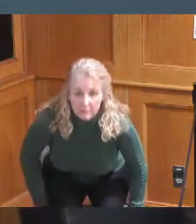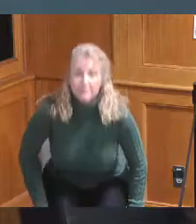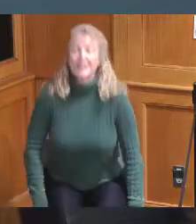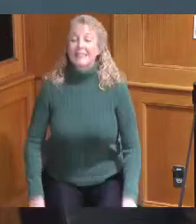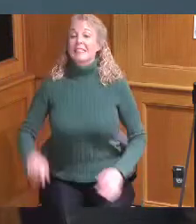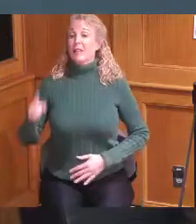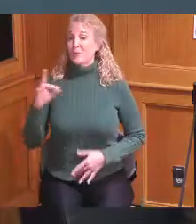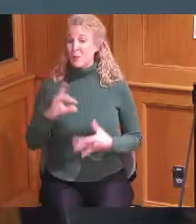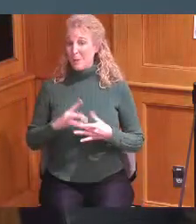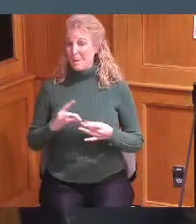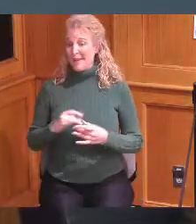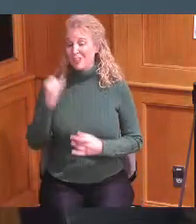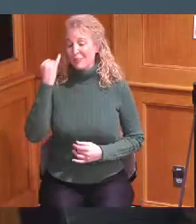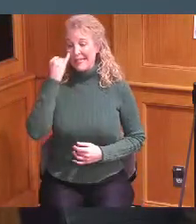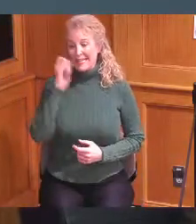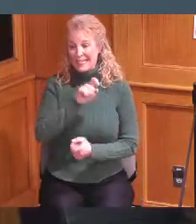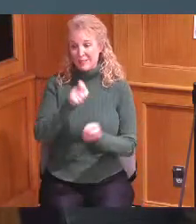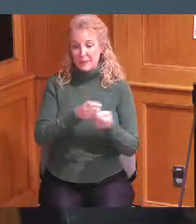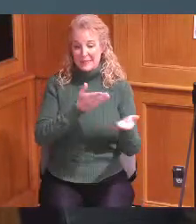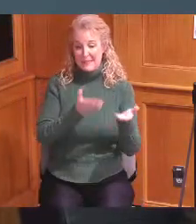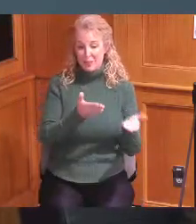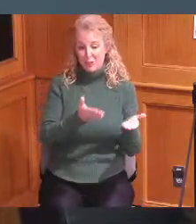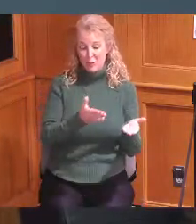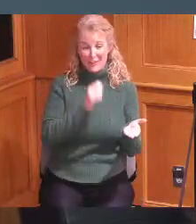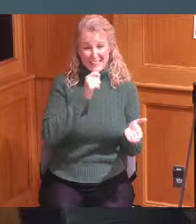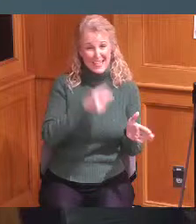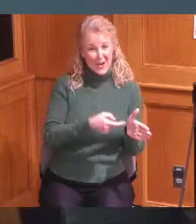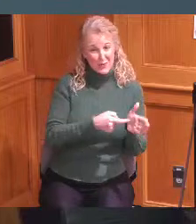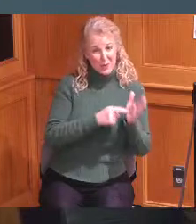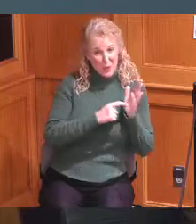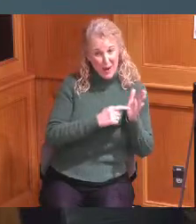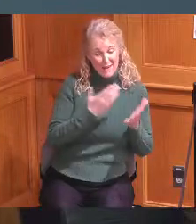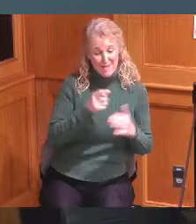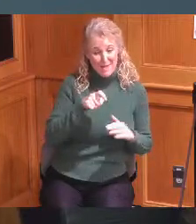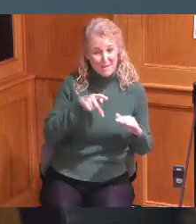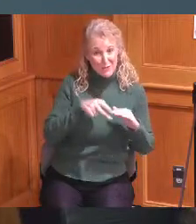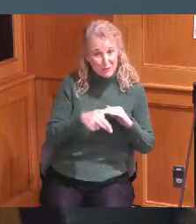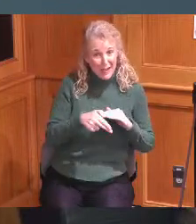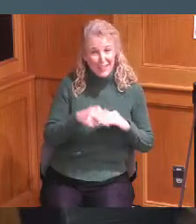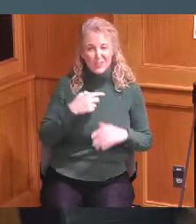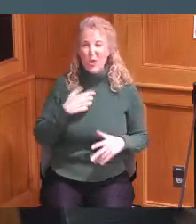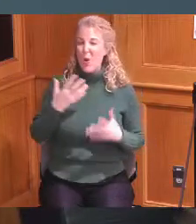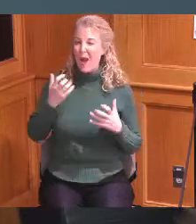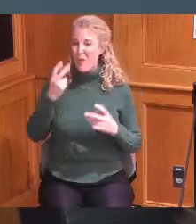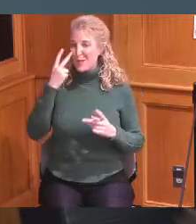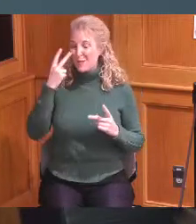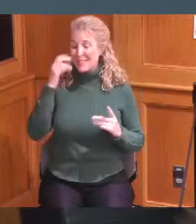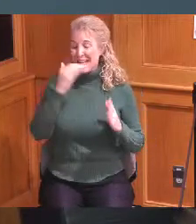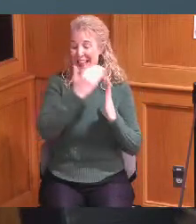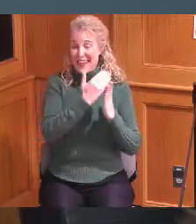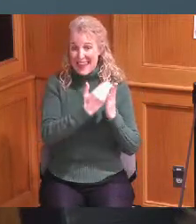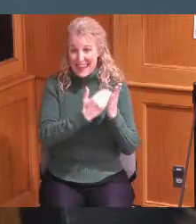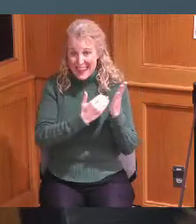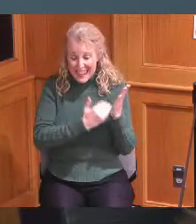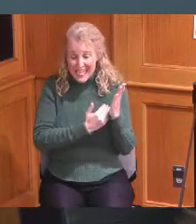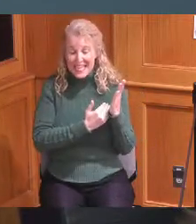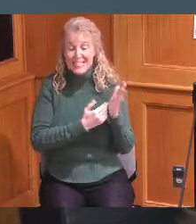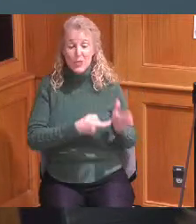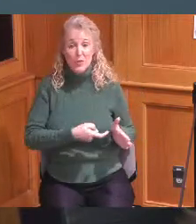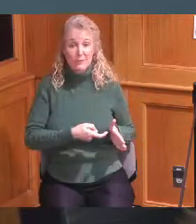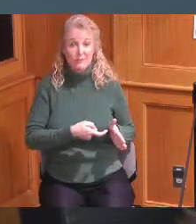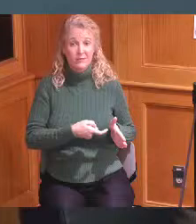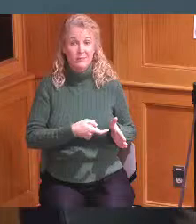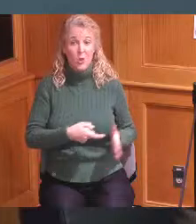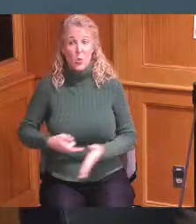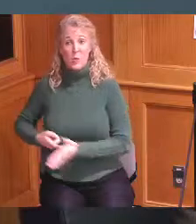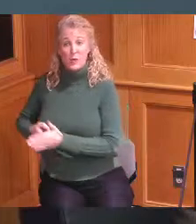not mandated, you might have to eliminate. And I was just wondering if I could get a list of what is mandated. Yes. And